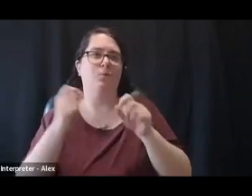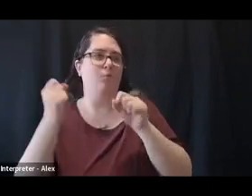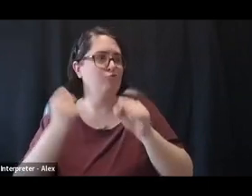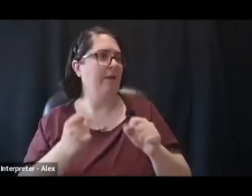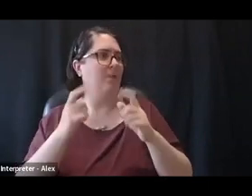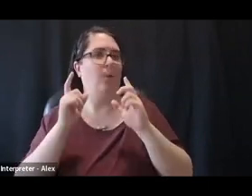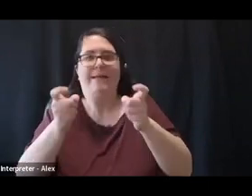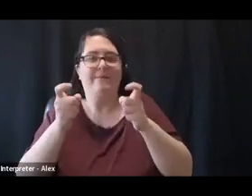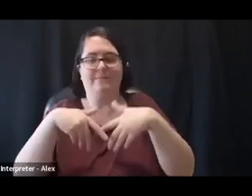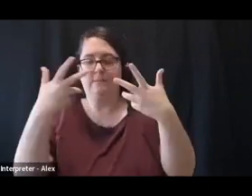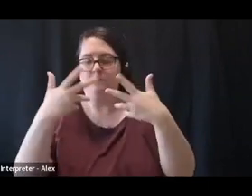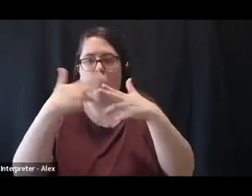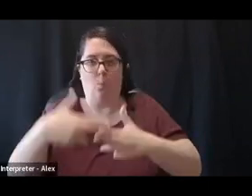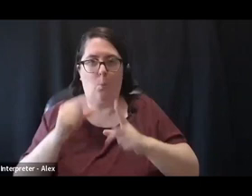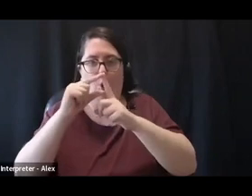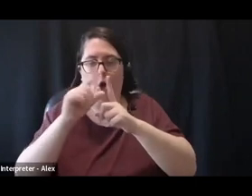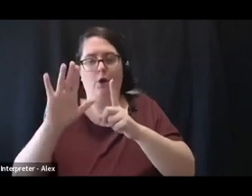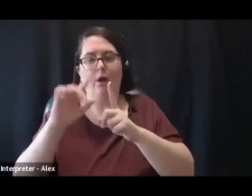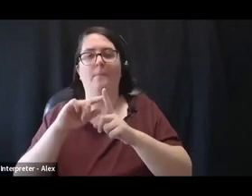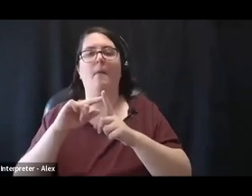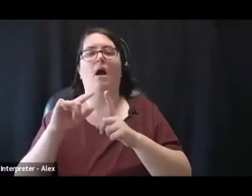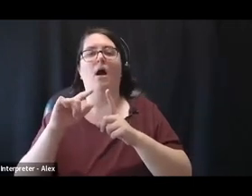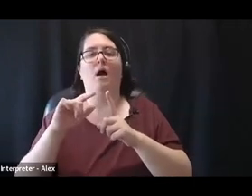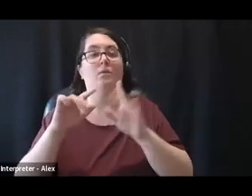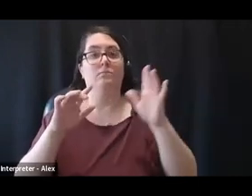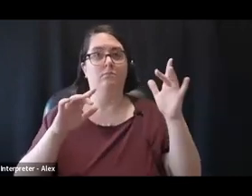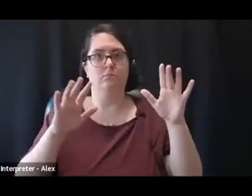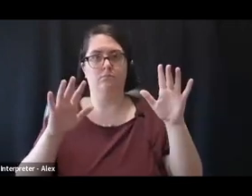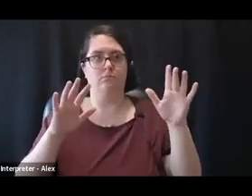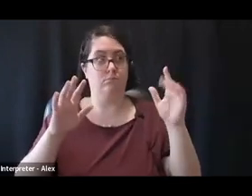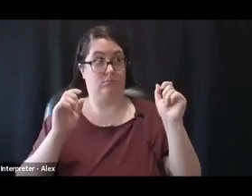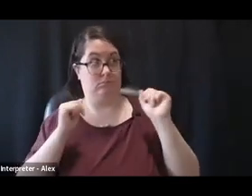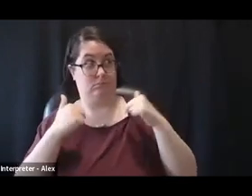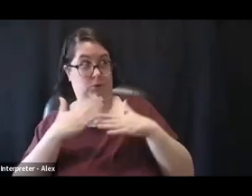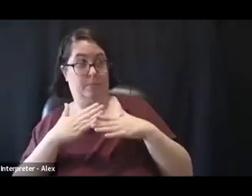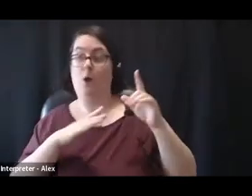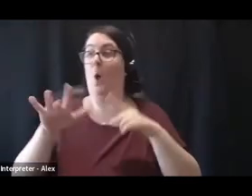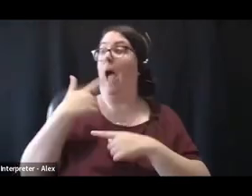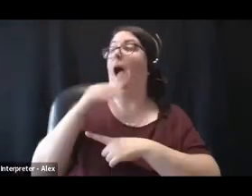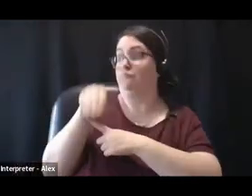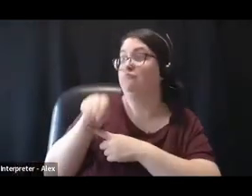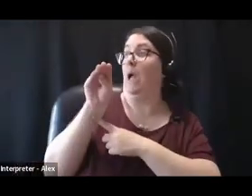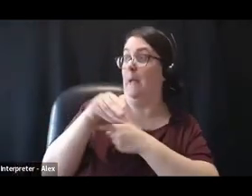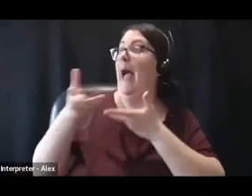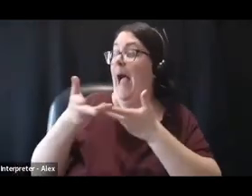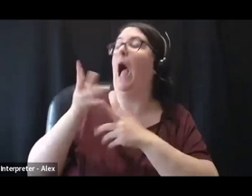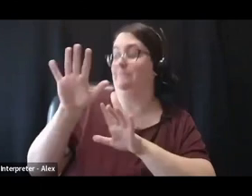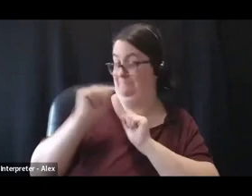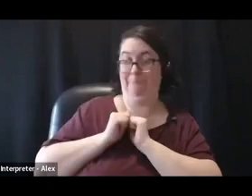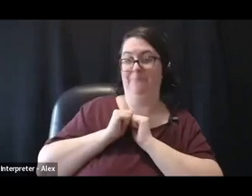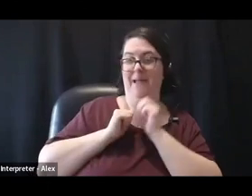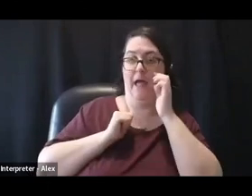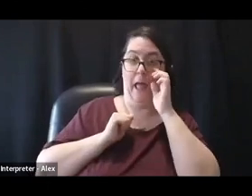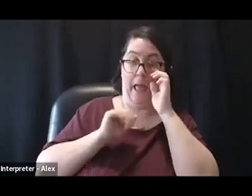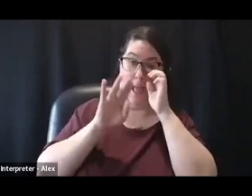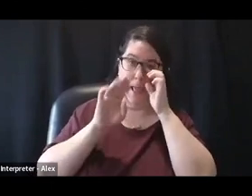or a gift in and of itself. And I always like to say, No. Well, I was about to go back